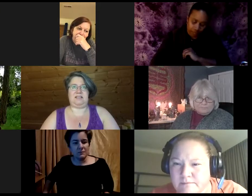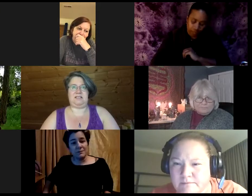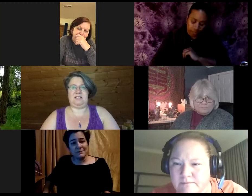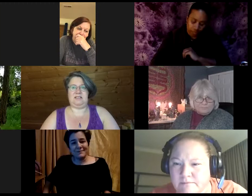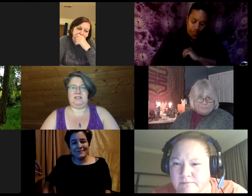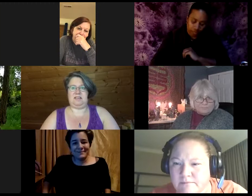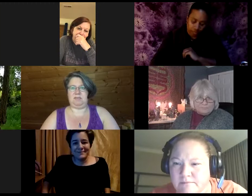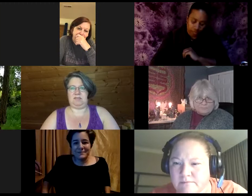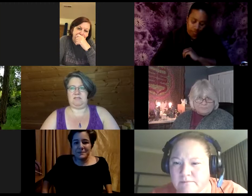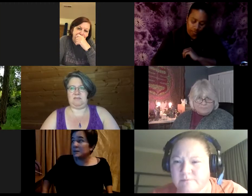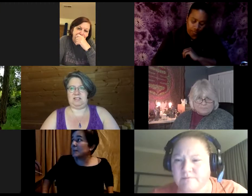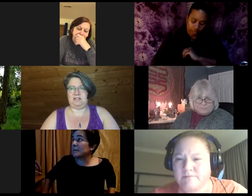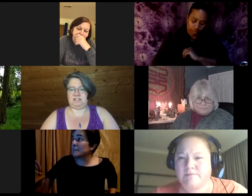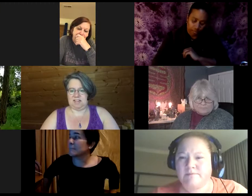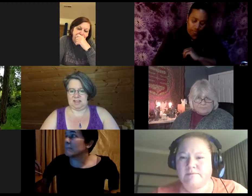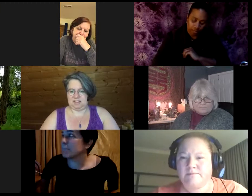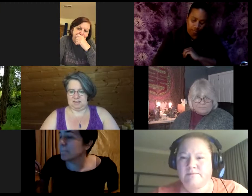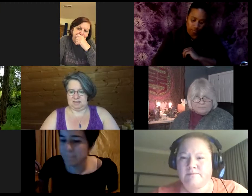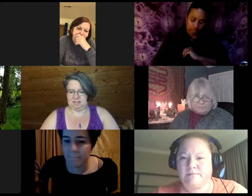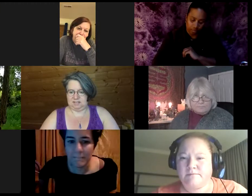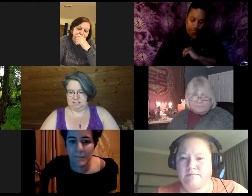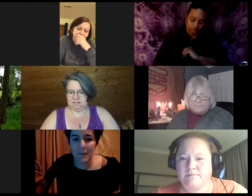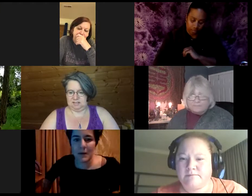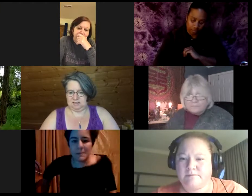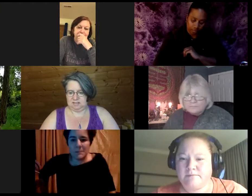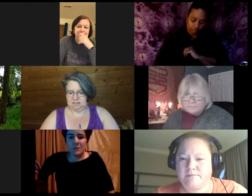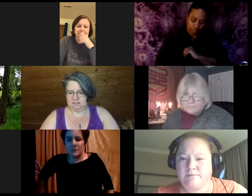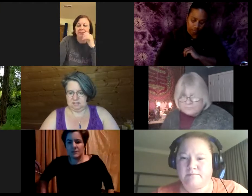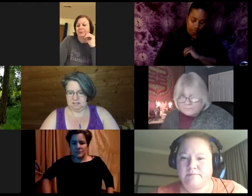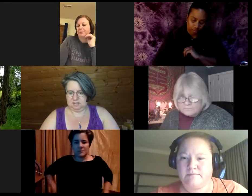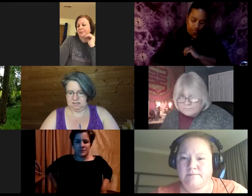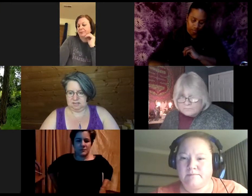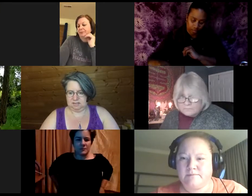that. I'll put the information in the chat again.